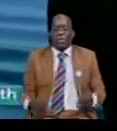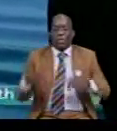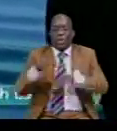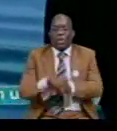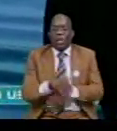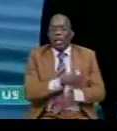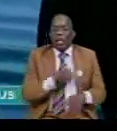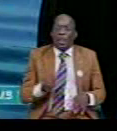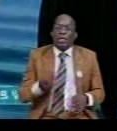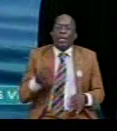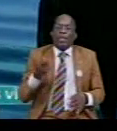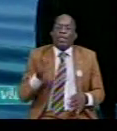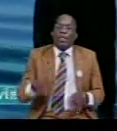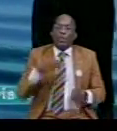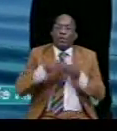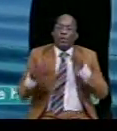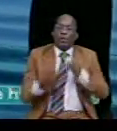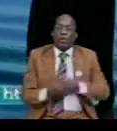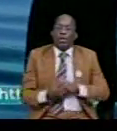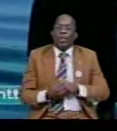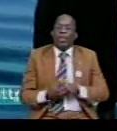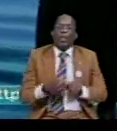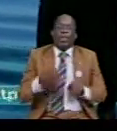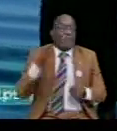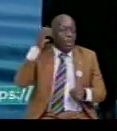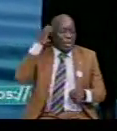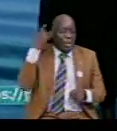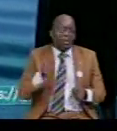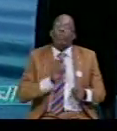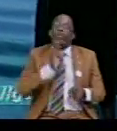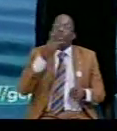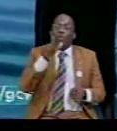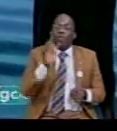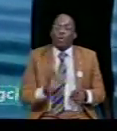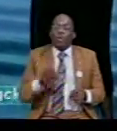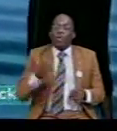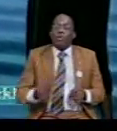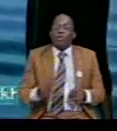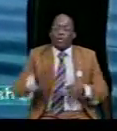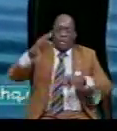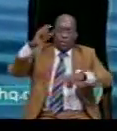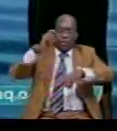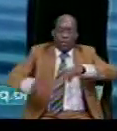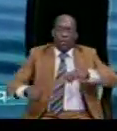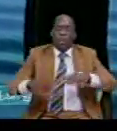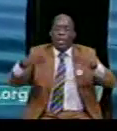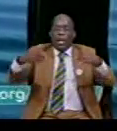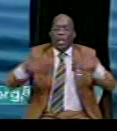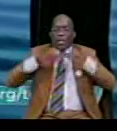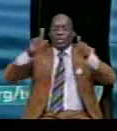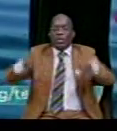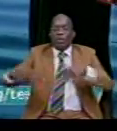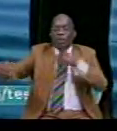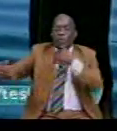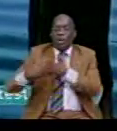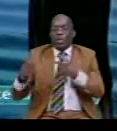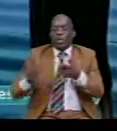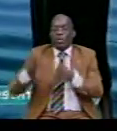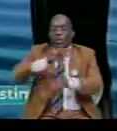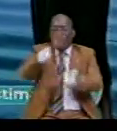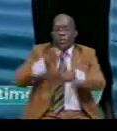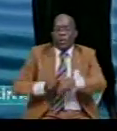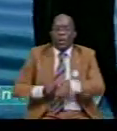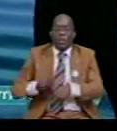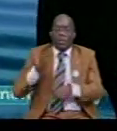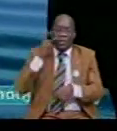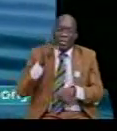of God. The bone has reset. Amen. The bone has reset. Amen. See her